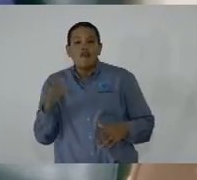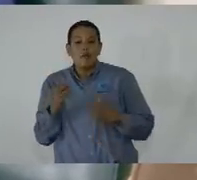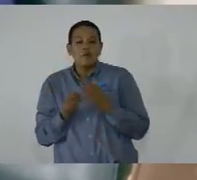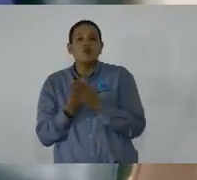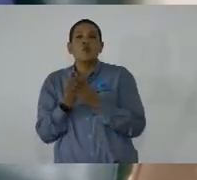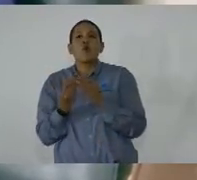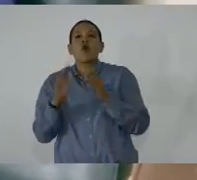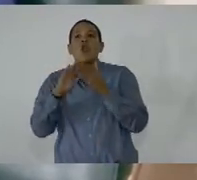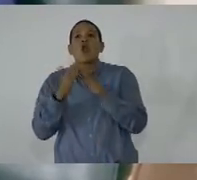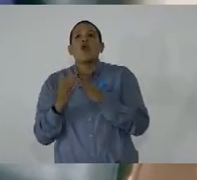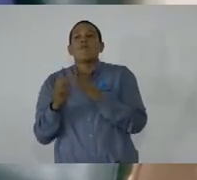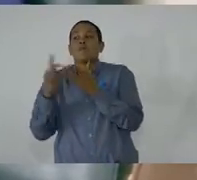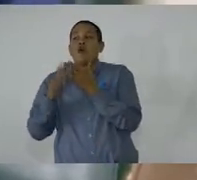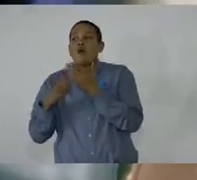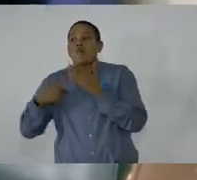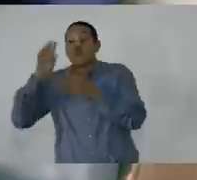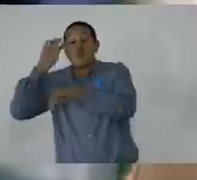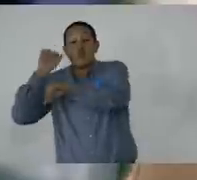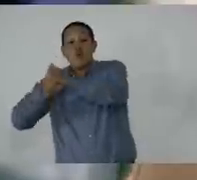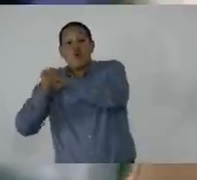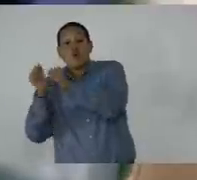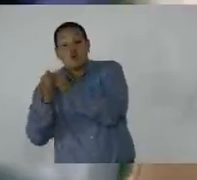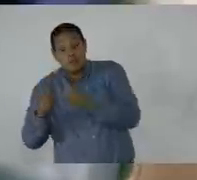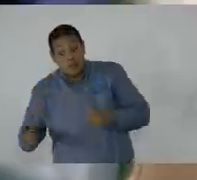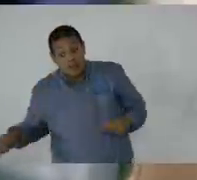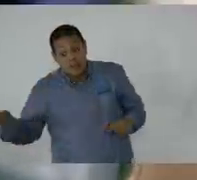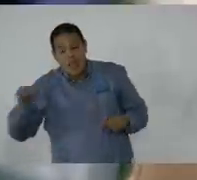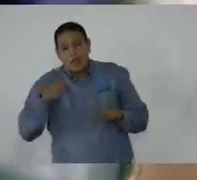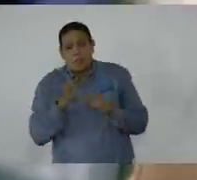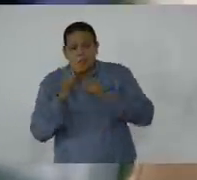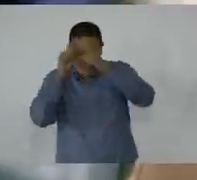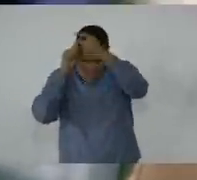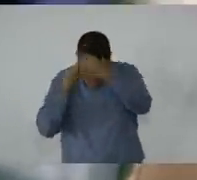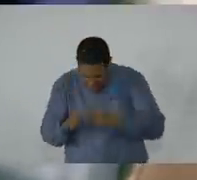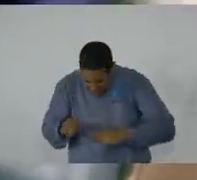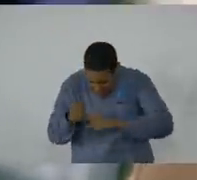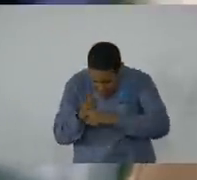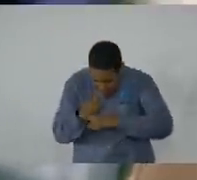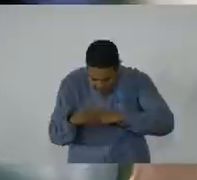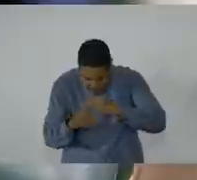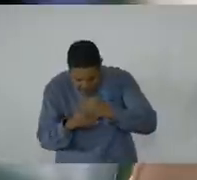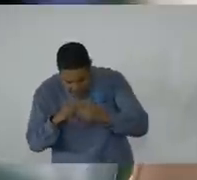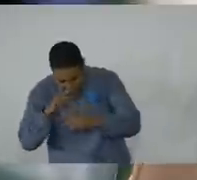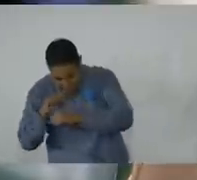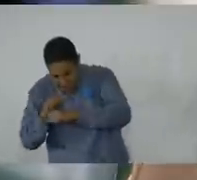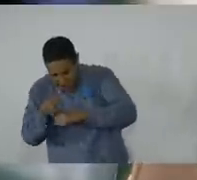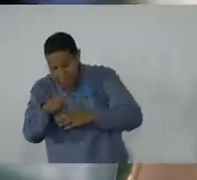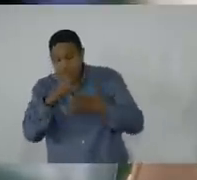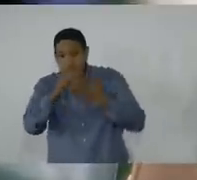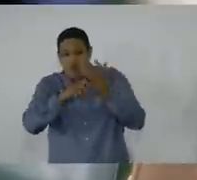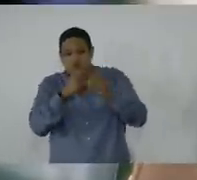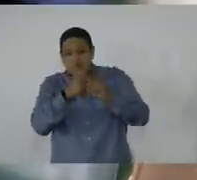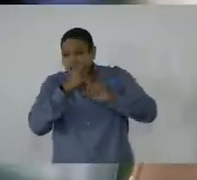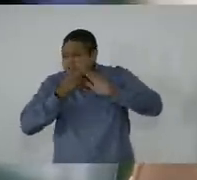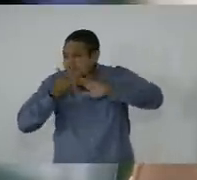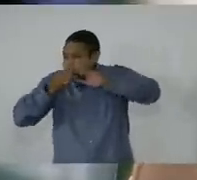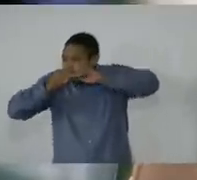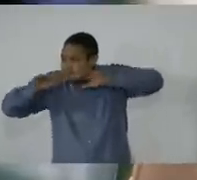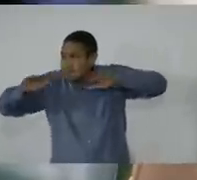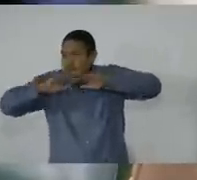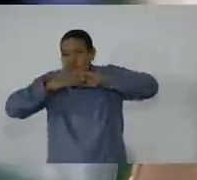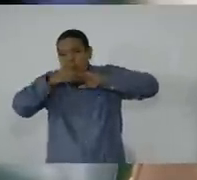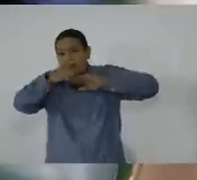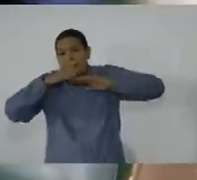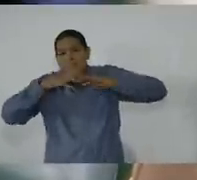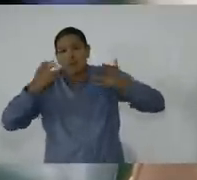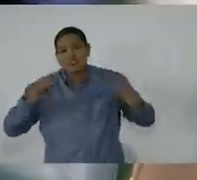program, and we will be working with them with the aim of ensuring that this program gets across the country as much